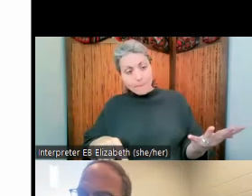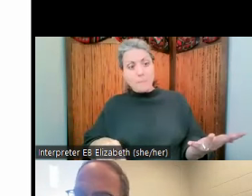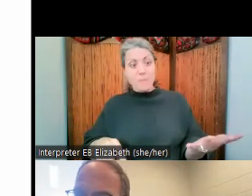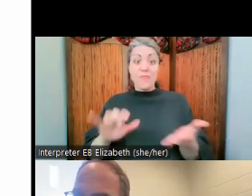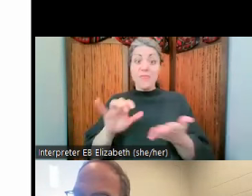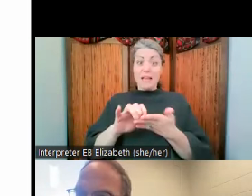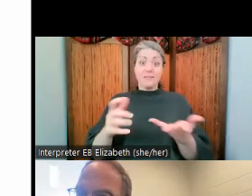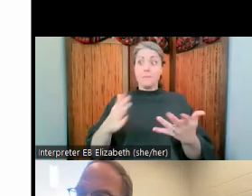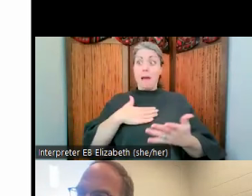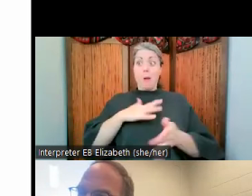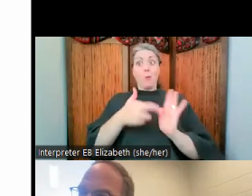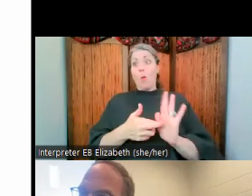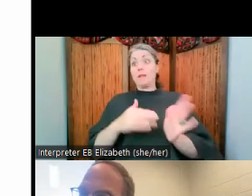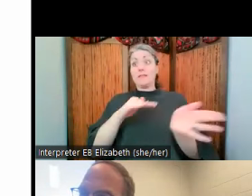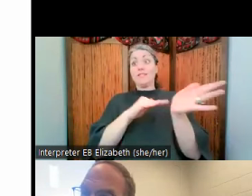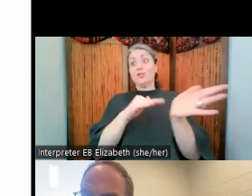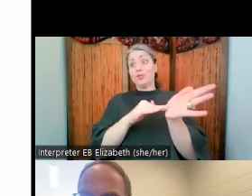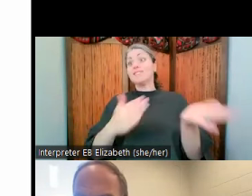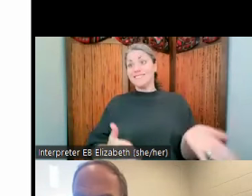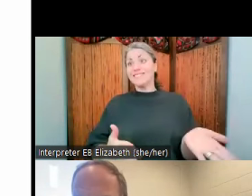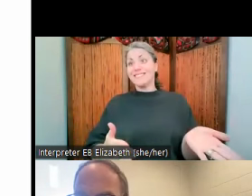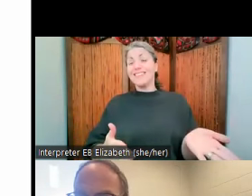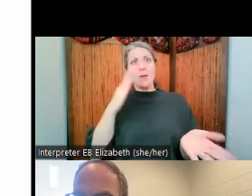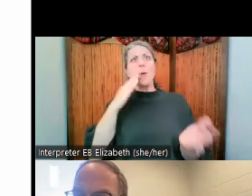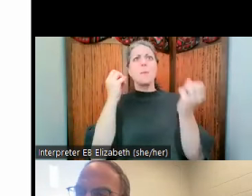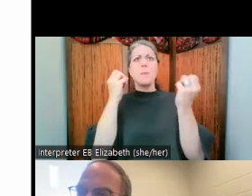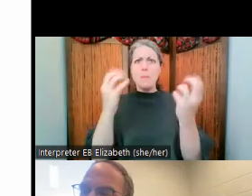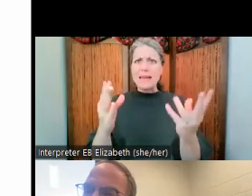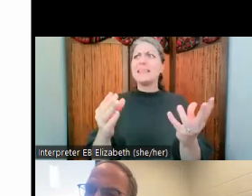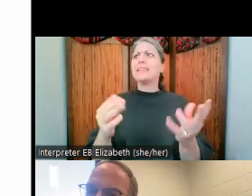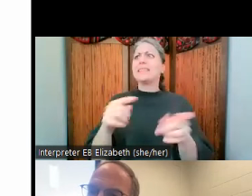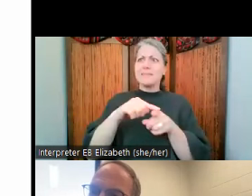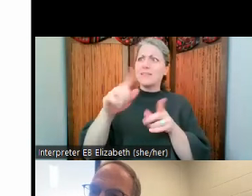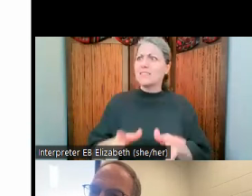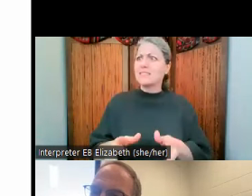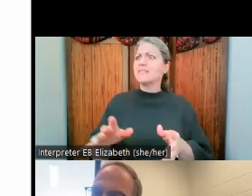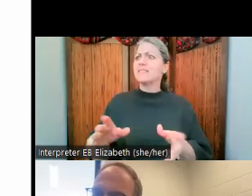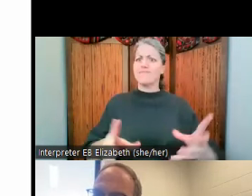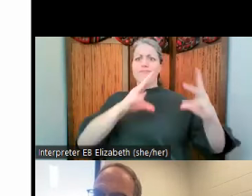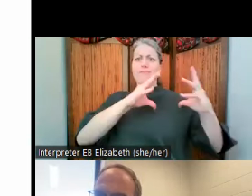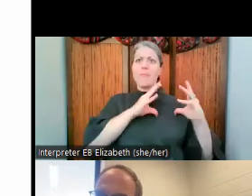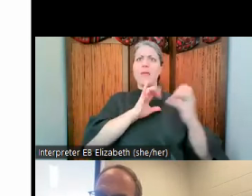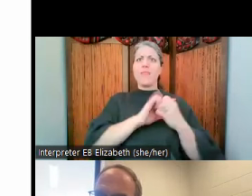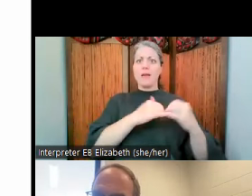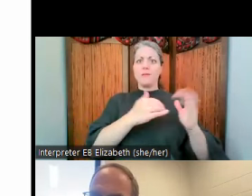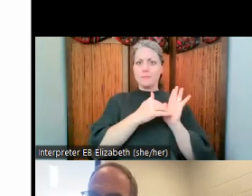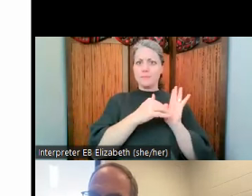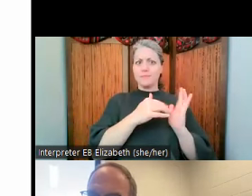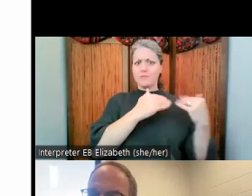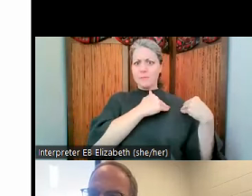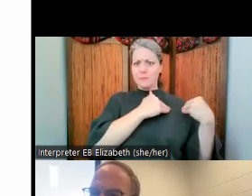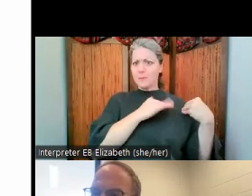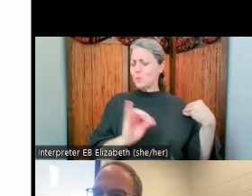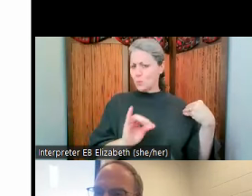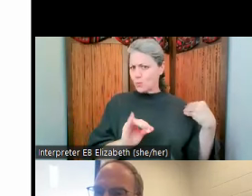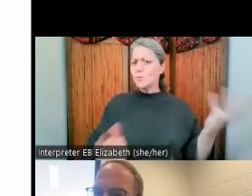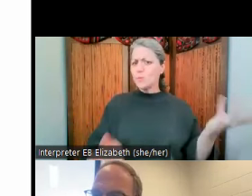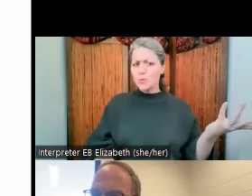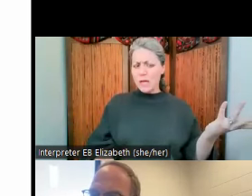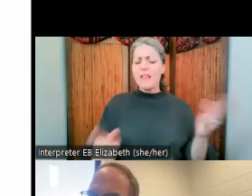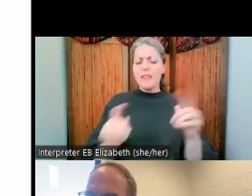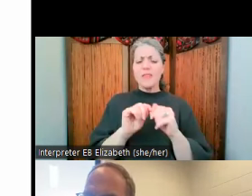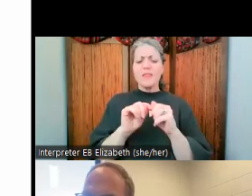physician. I know this is the case among many pediatric specialists, but I think the team working